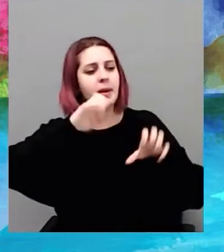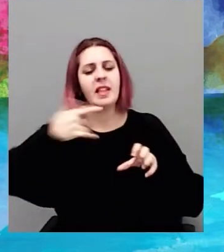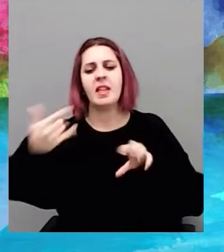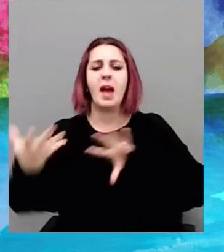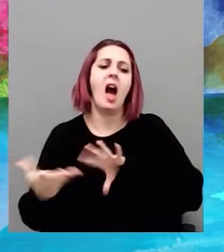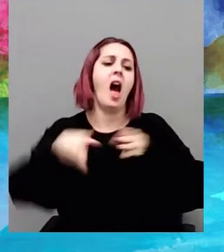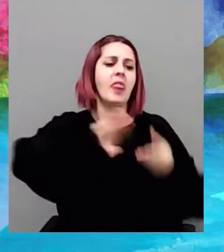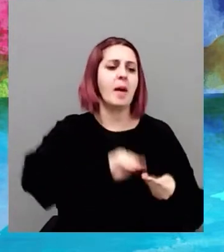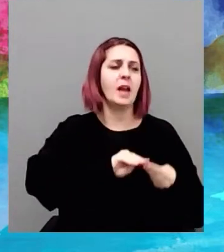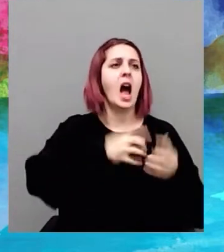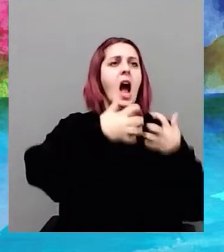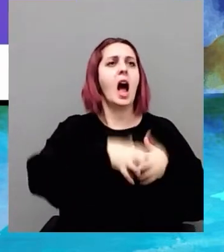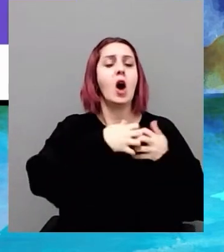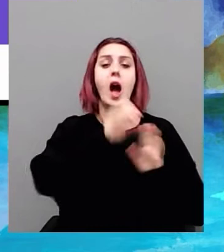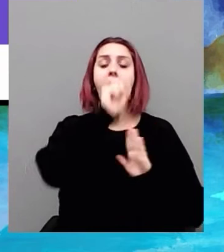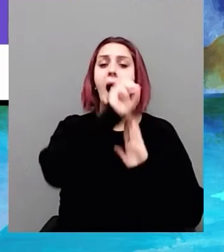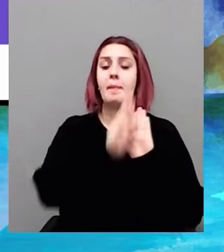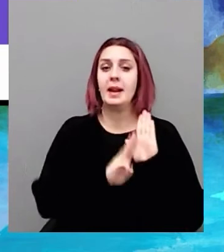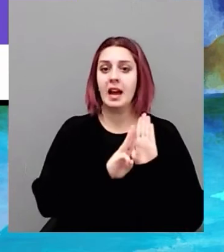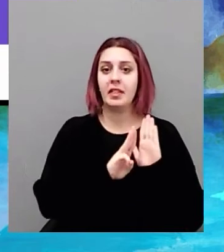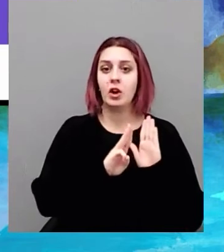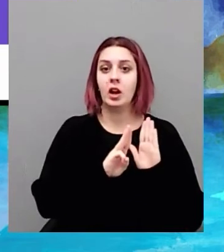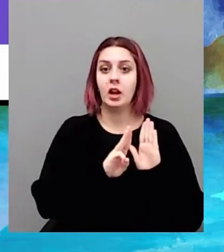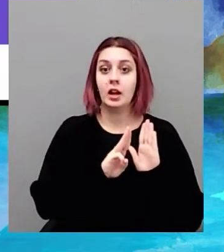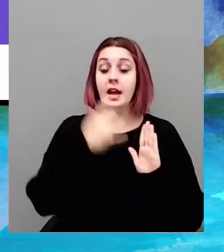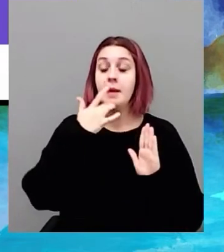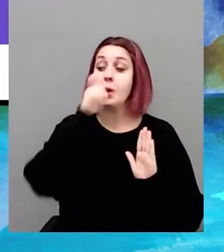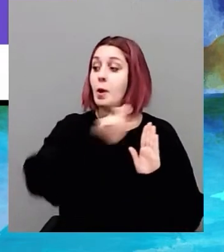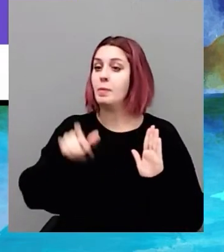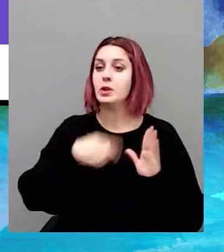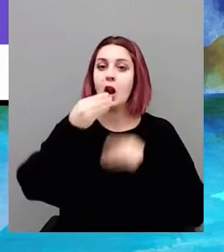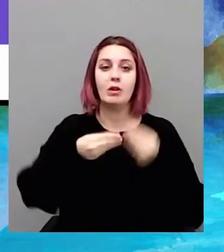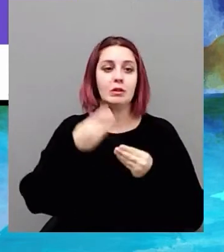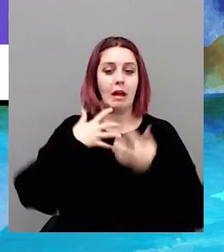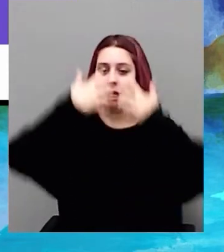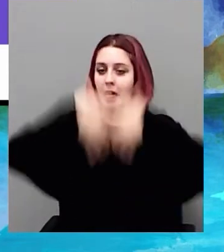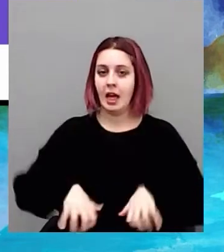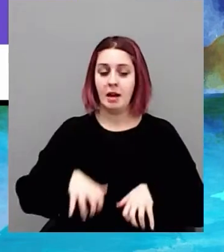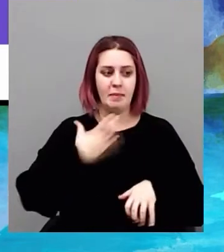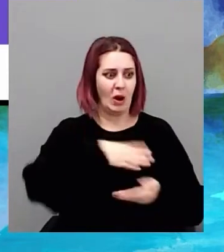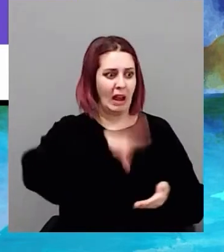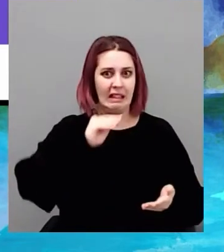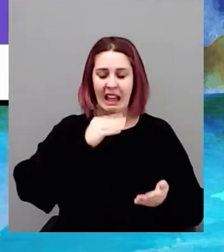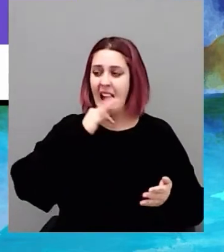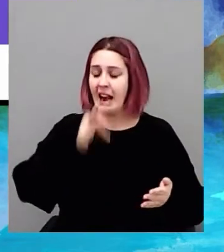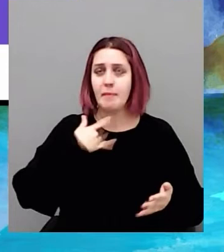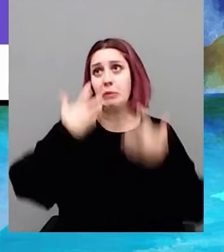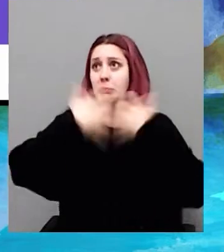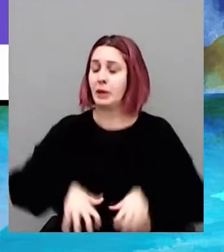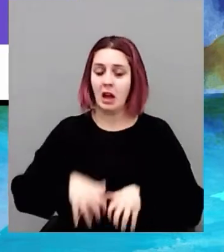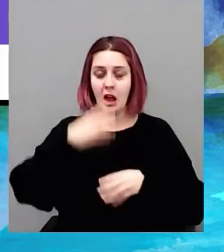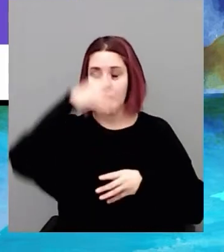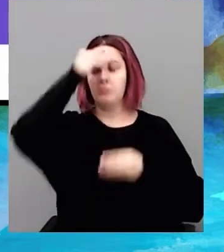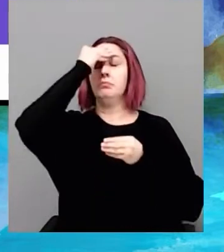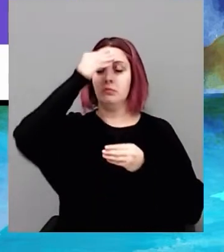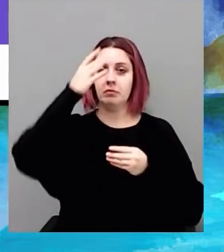use models, those different devices and applications. The people were using these mechanically without really understanding them. We have